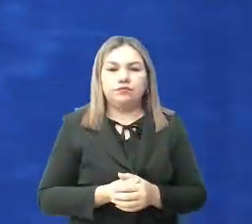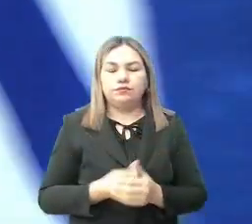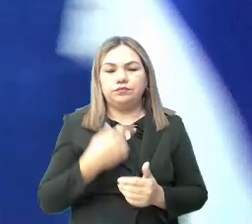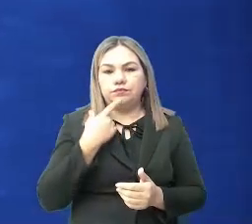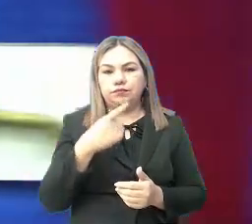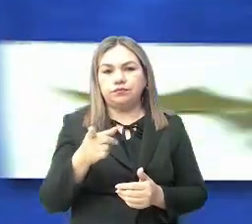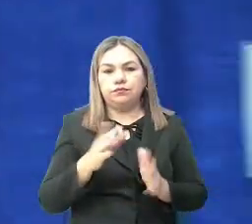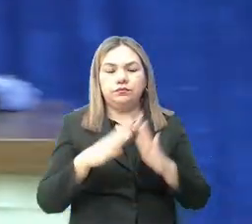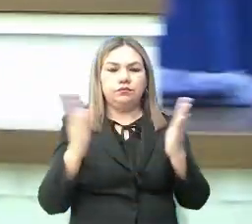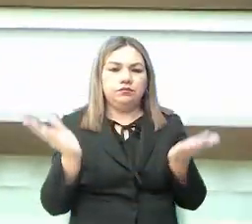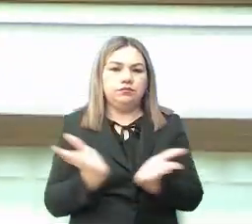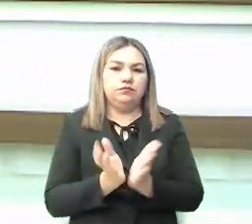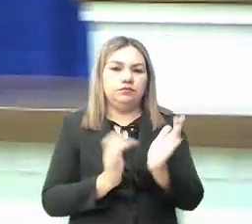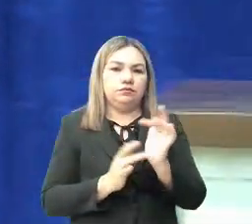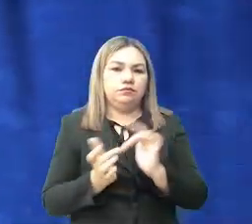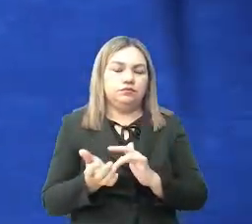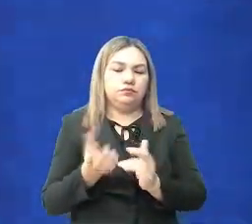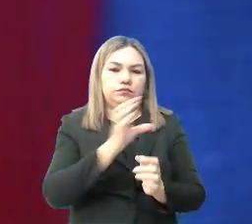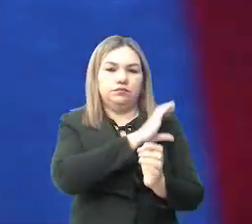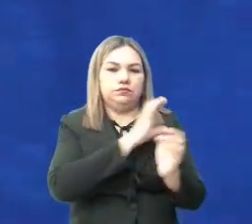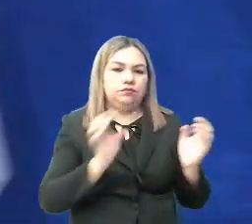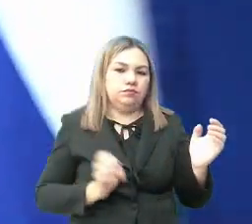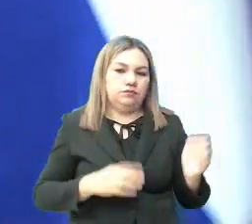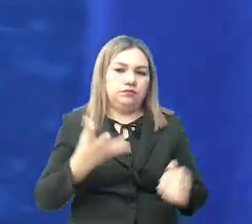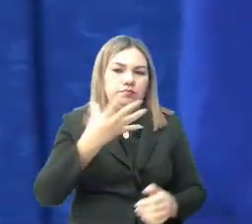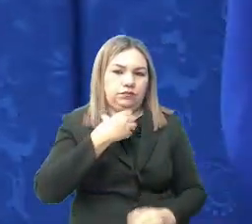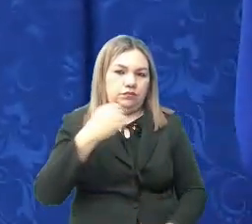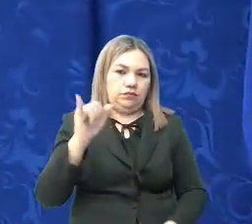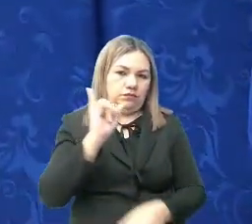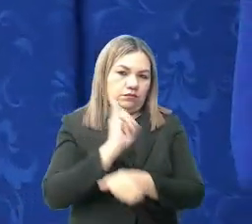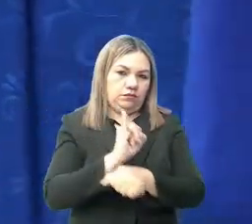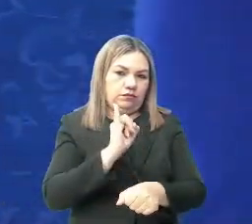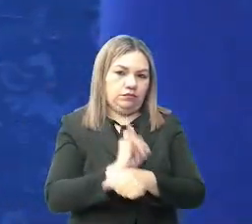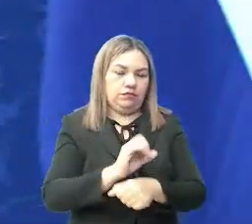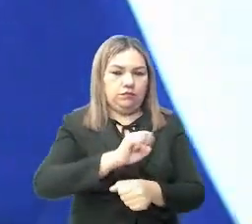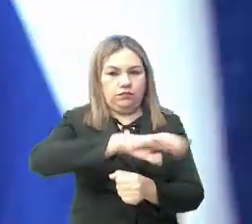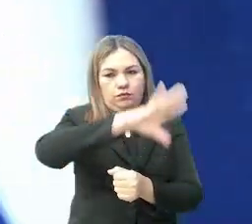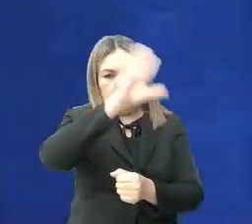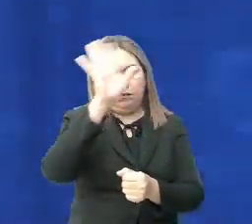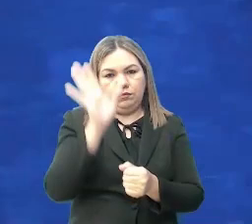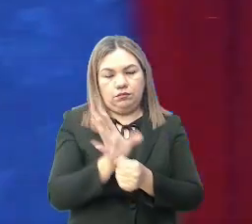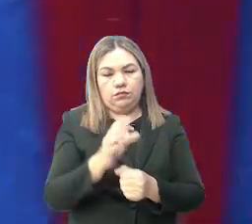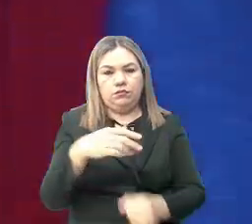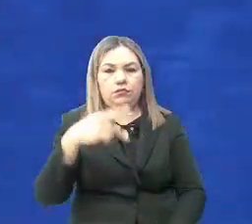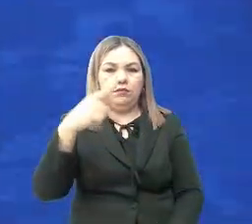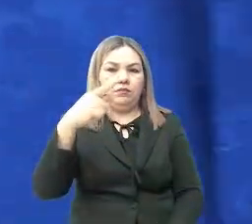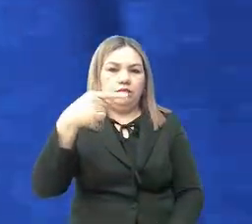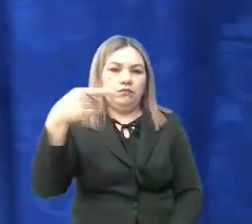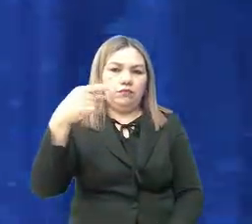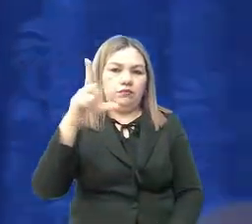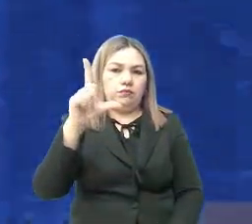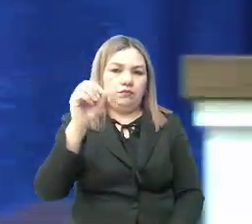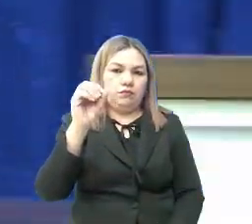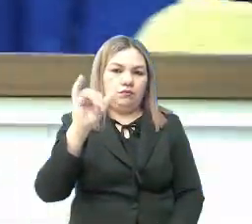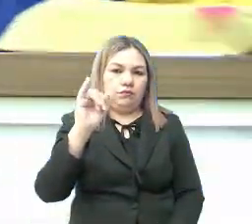The word of God says that Christ is coming for a glorious church.